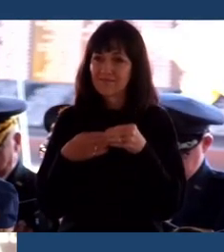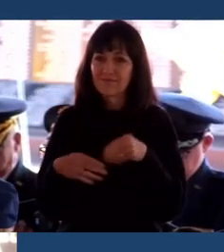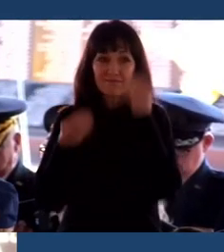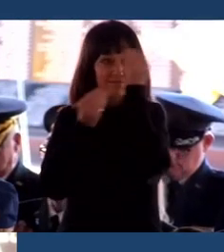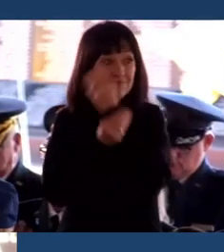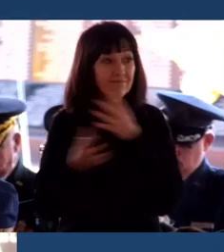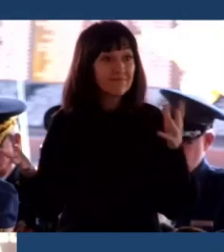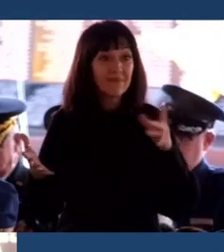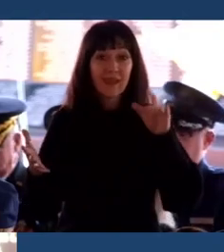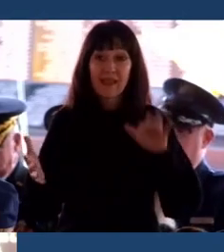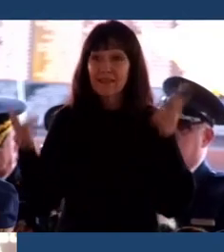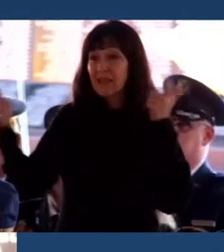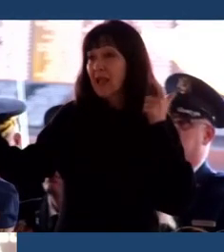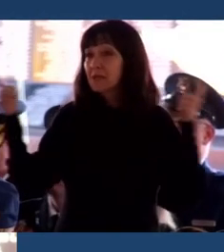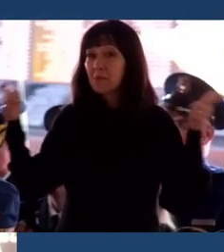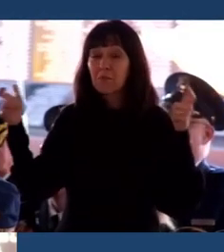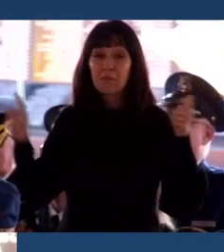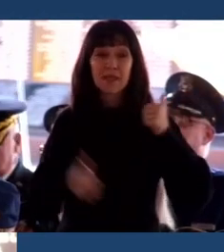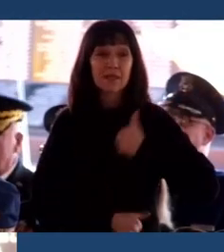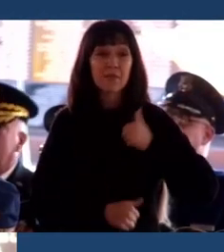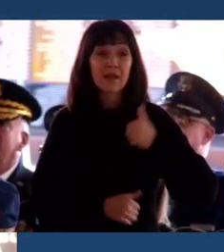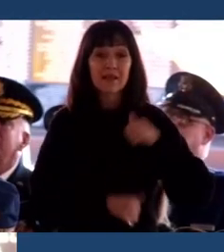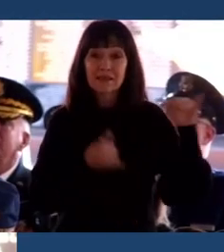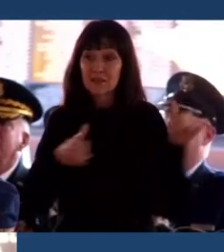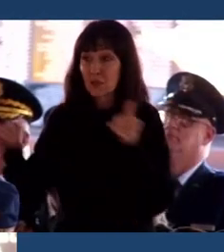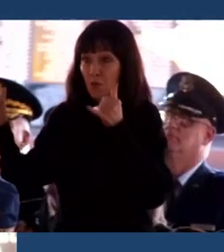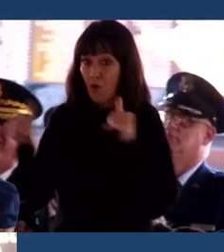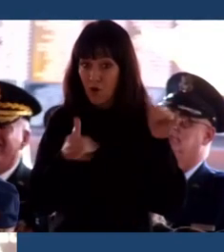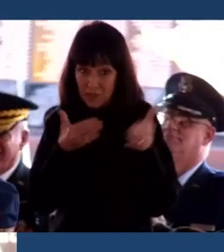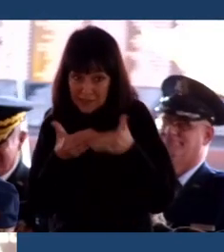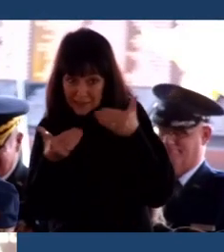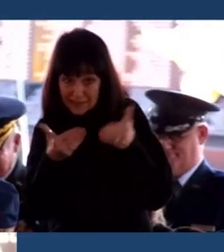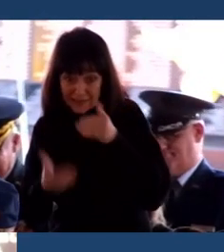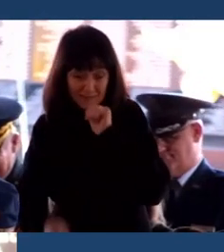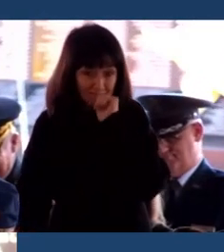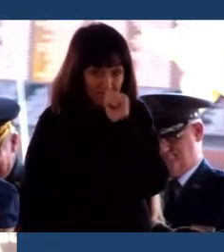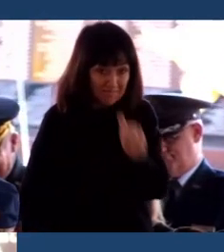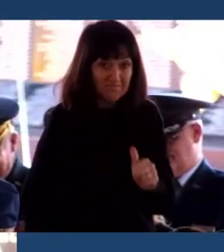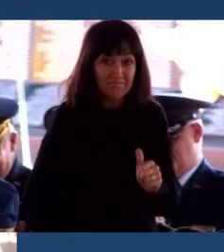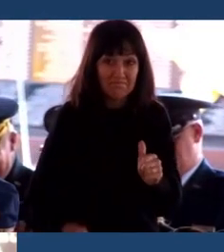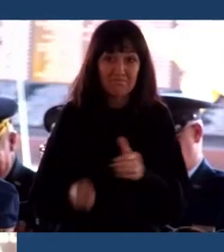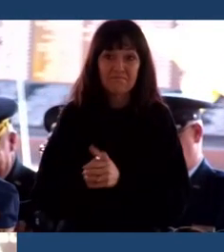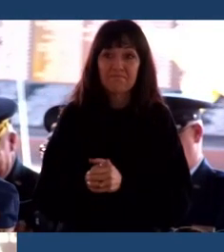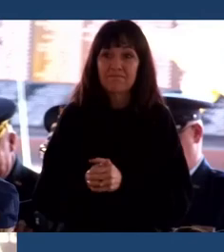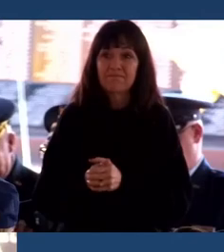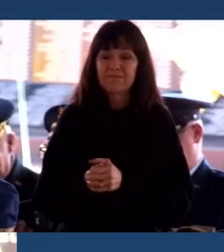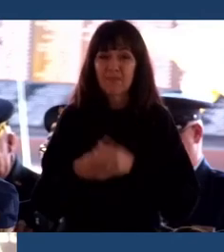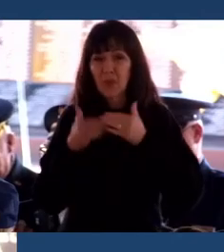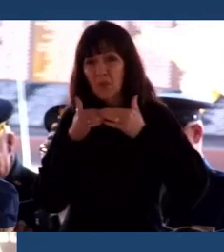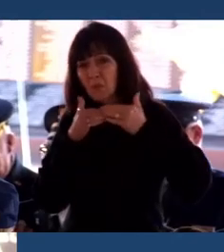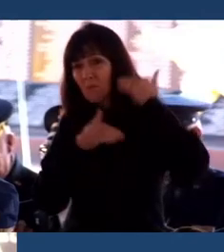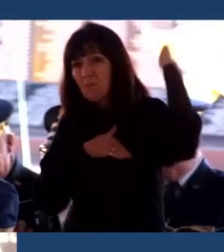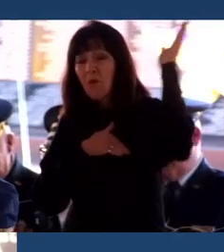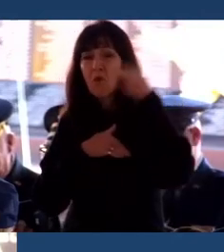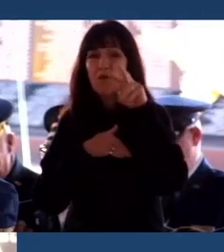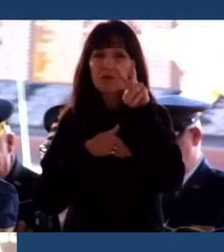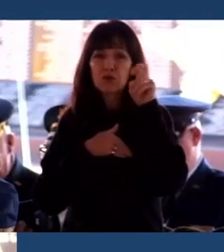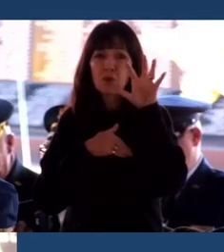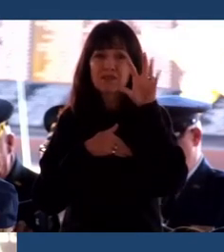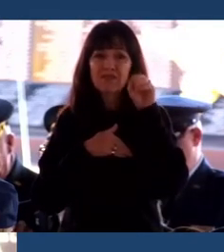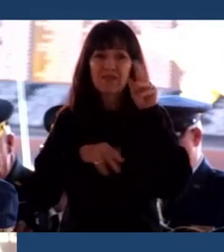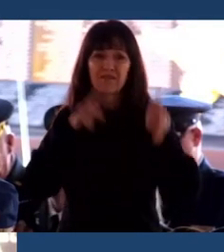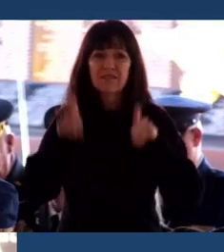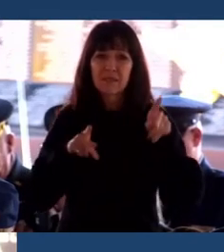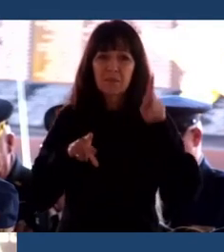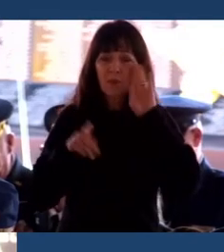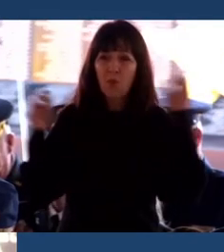throwing a good military party is not an easy feat. There were more than 250 people in